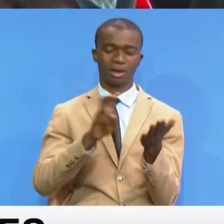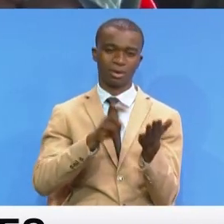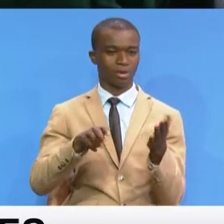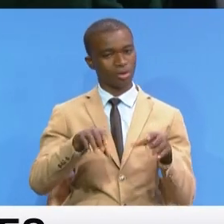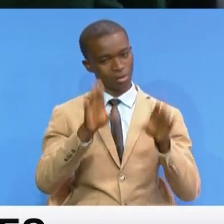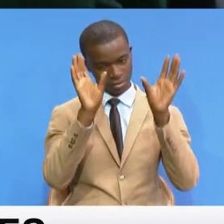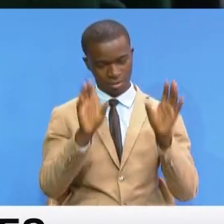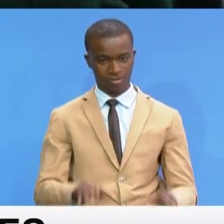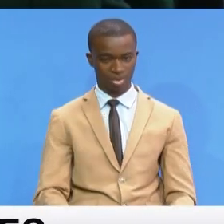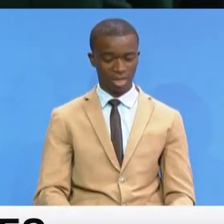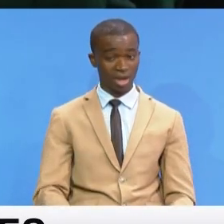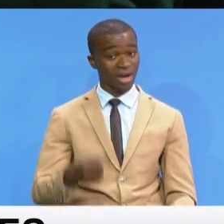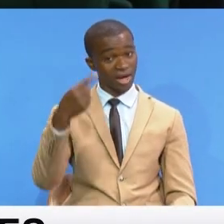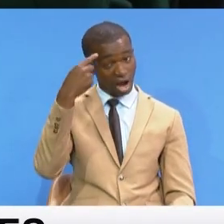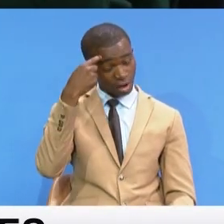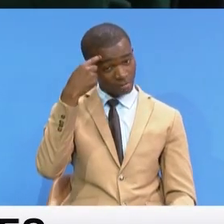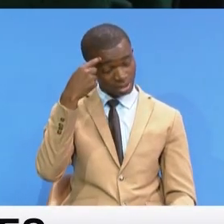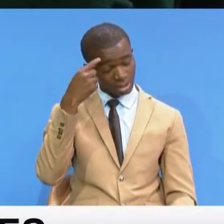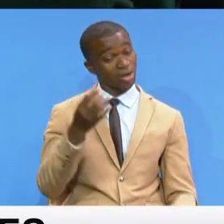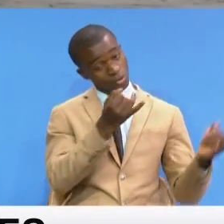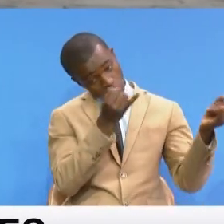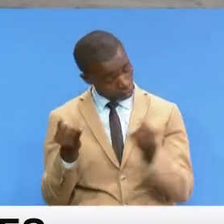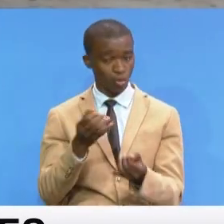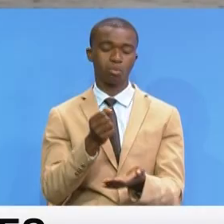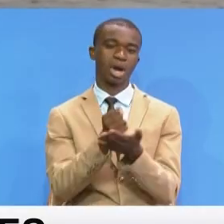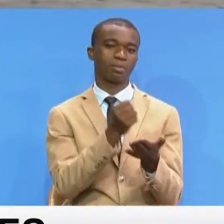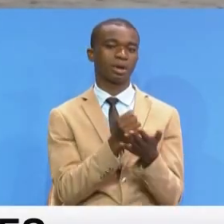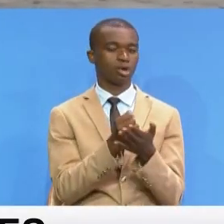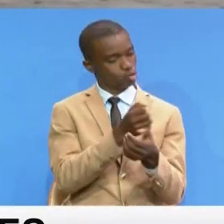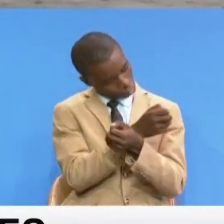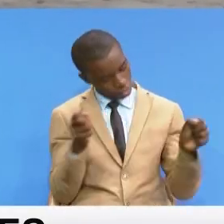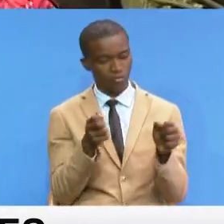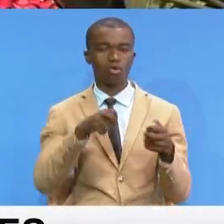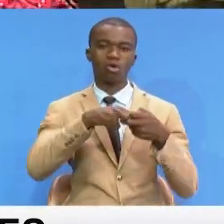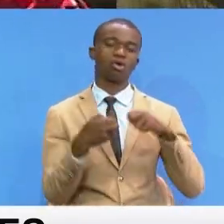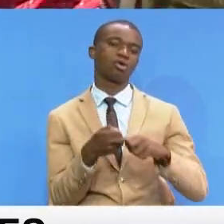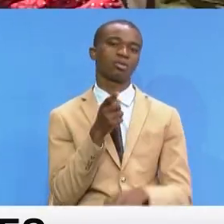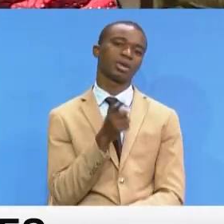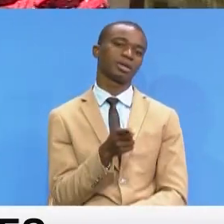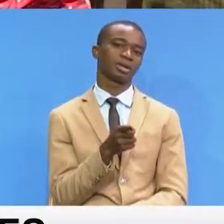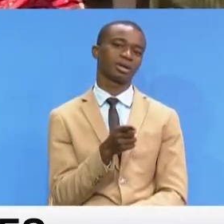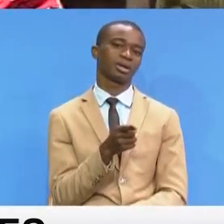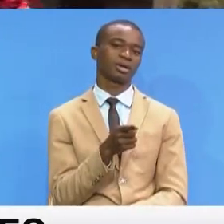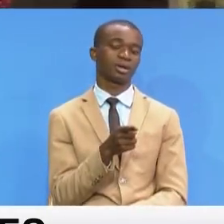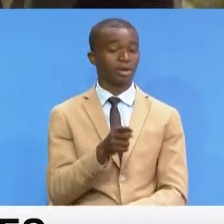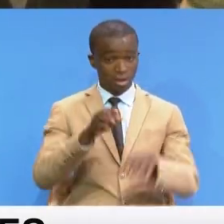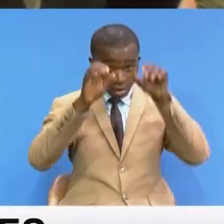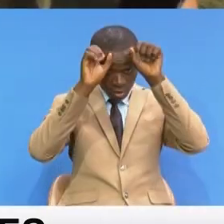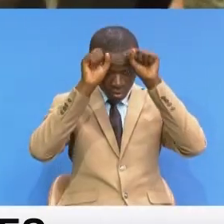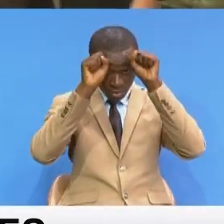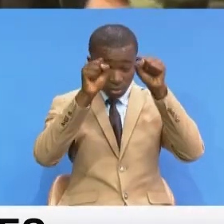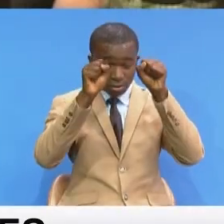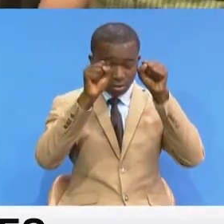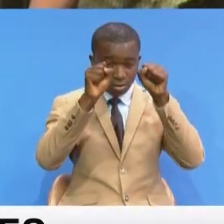Government has put in place interventions to address this social problem. Welcomed by the provincial minister,